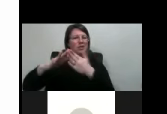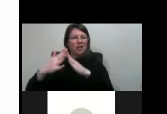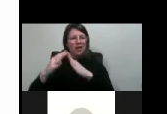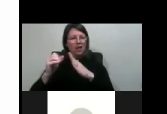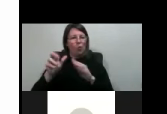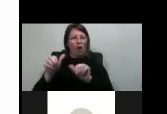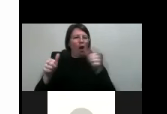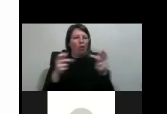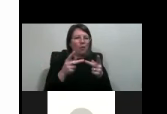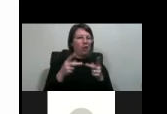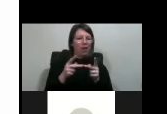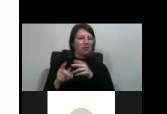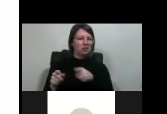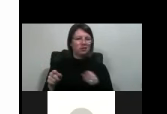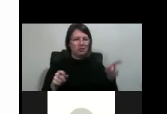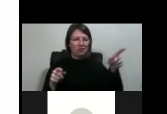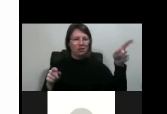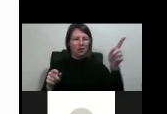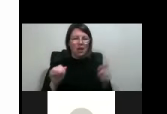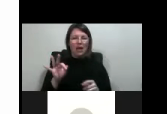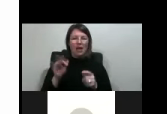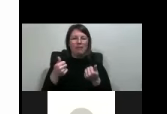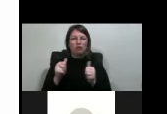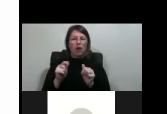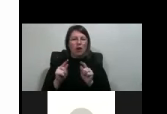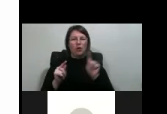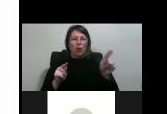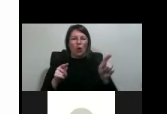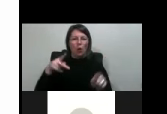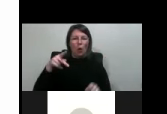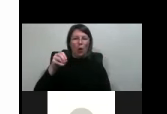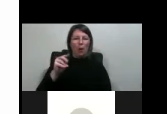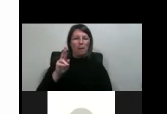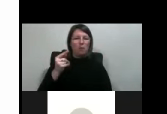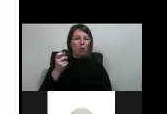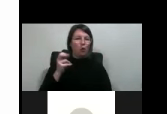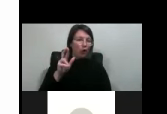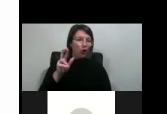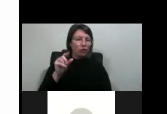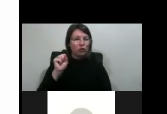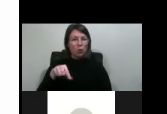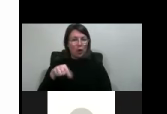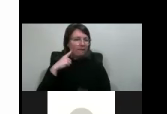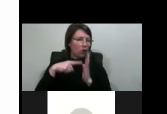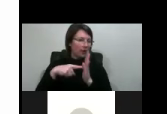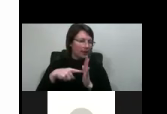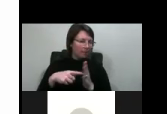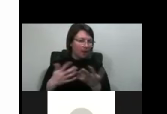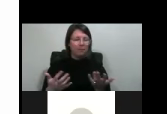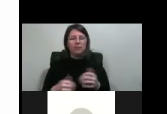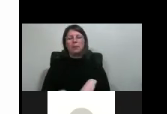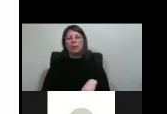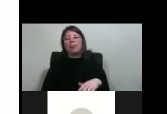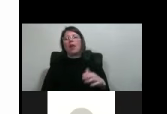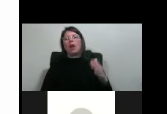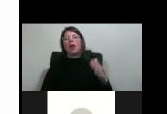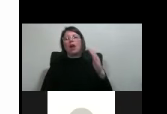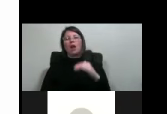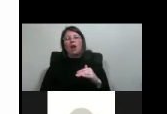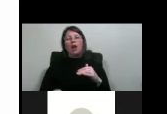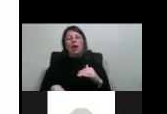going if they're trying to get to Porter. And then in terms of